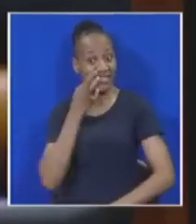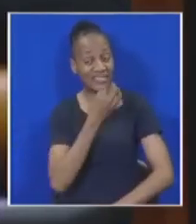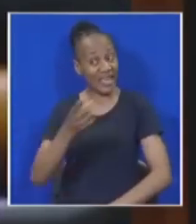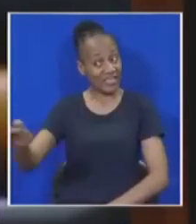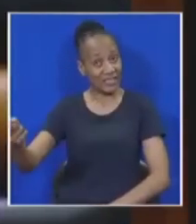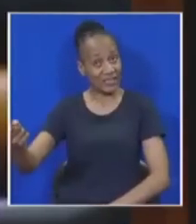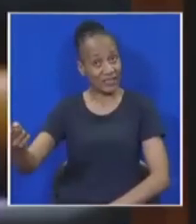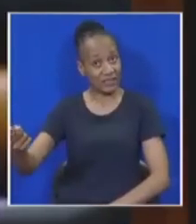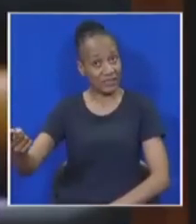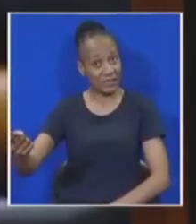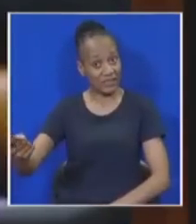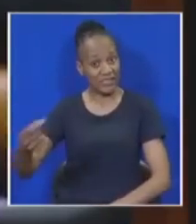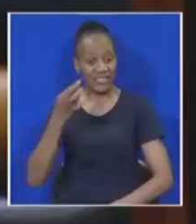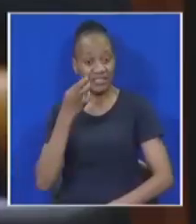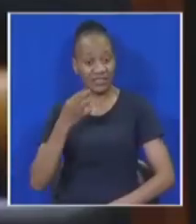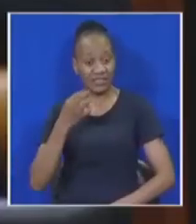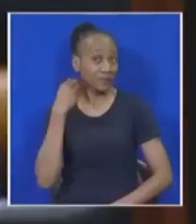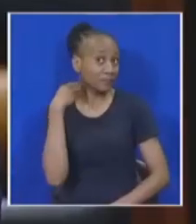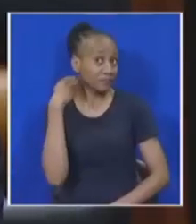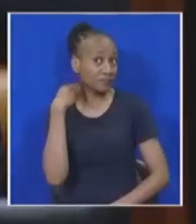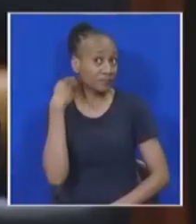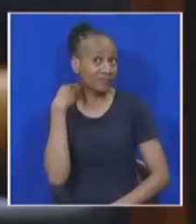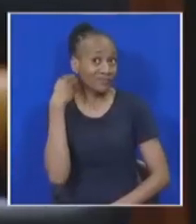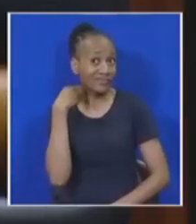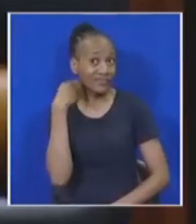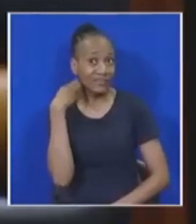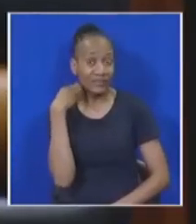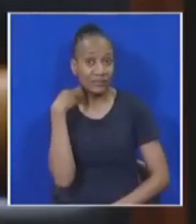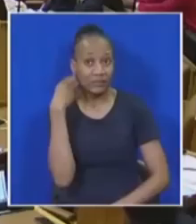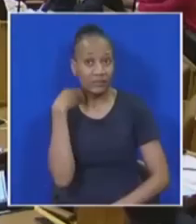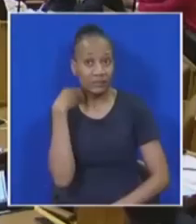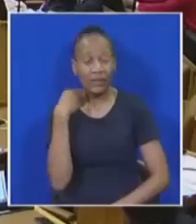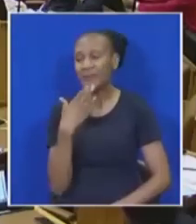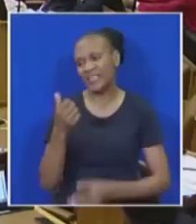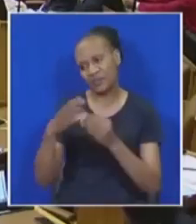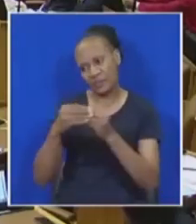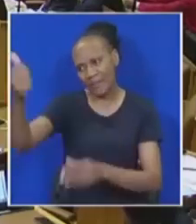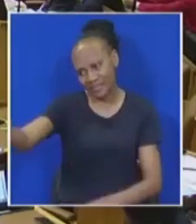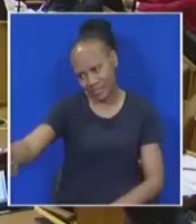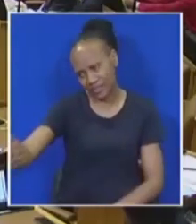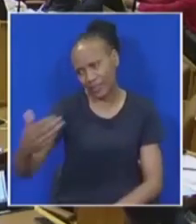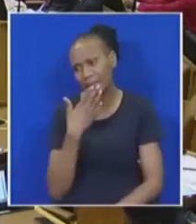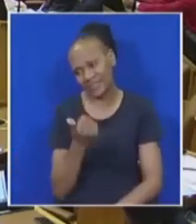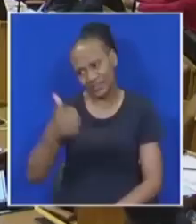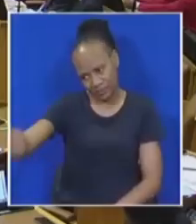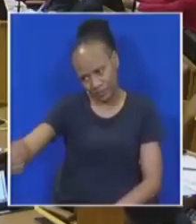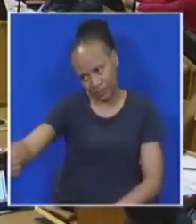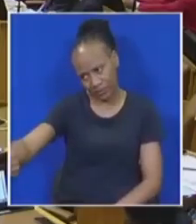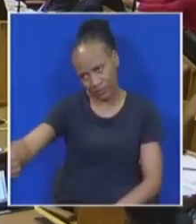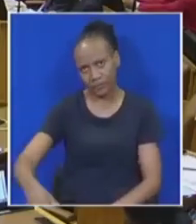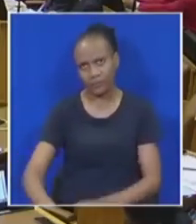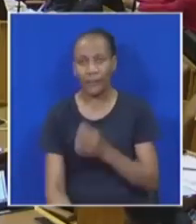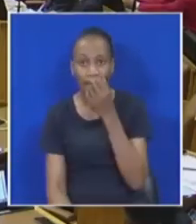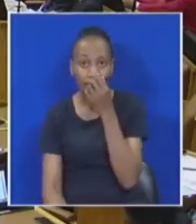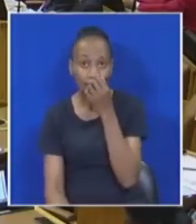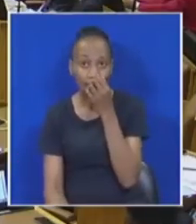we members. Must remove a president honorable and Chief then he comes and play double standard. Honorable here. Member, take can your I seat. Respond to him? Take your seat first. Please. Take your